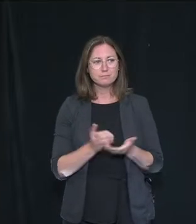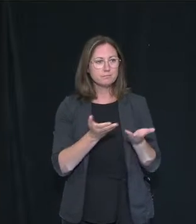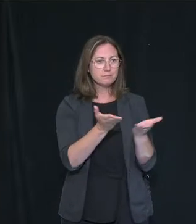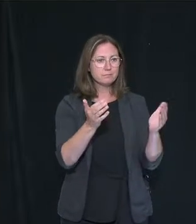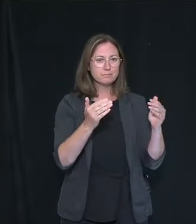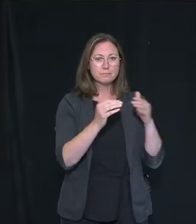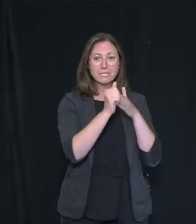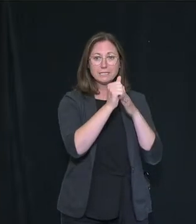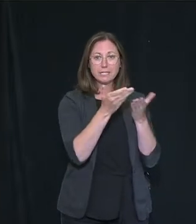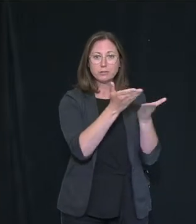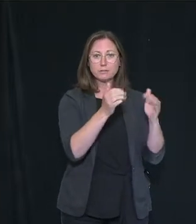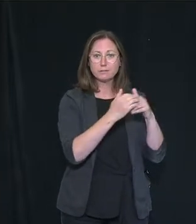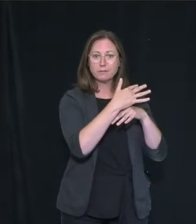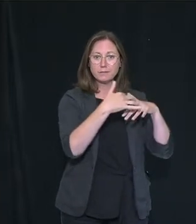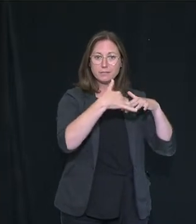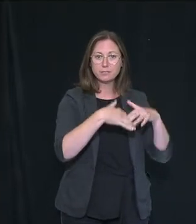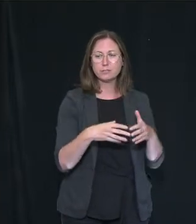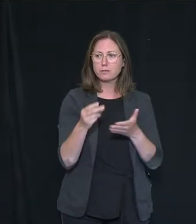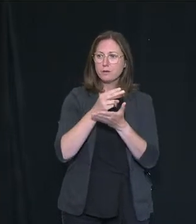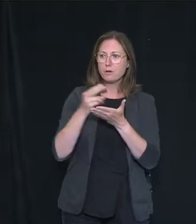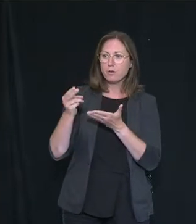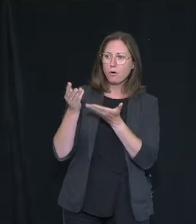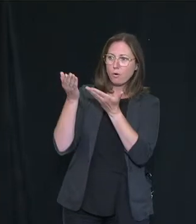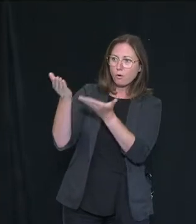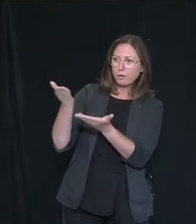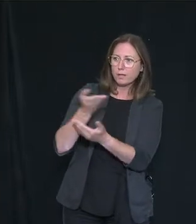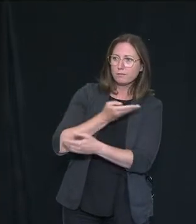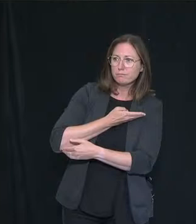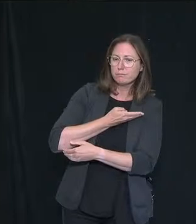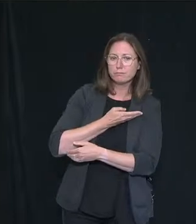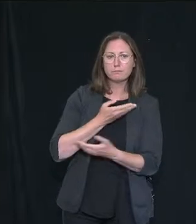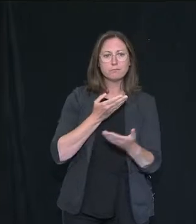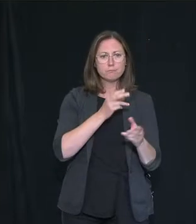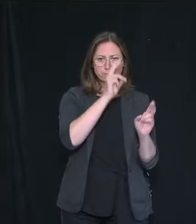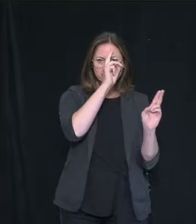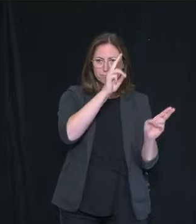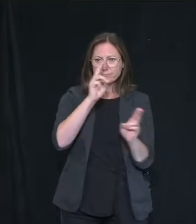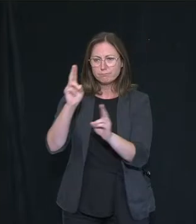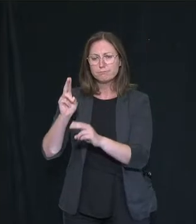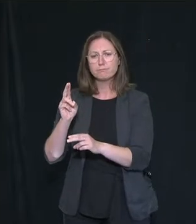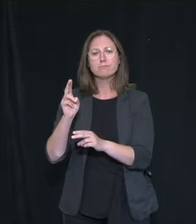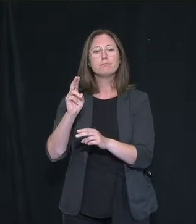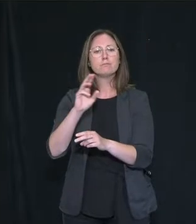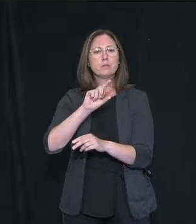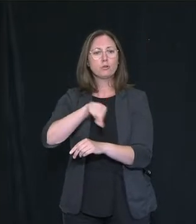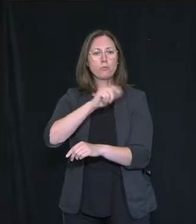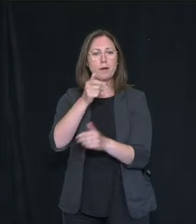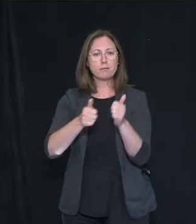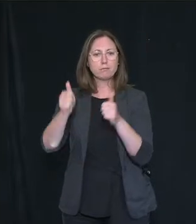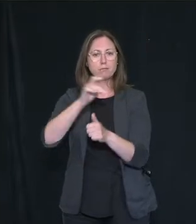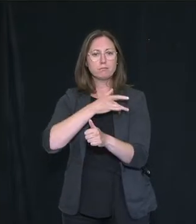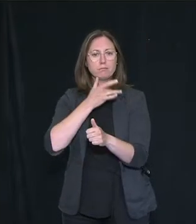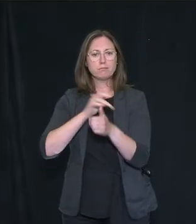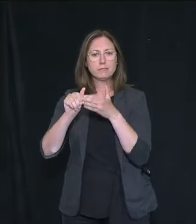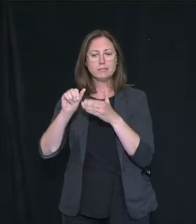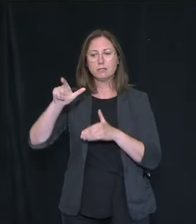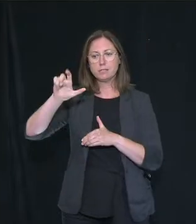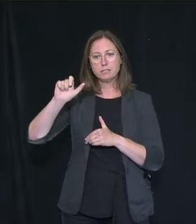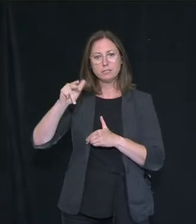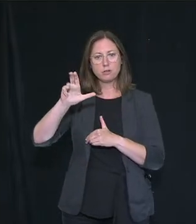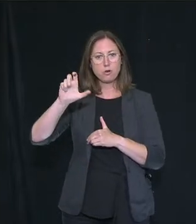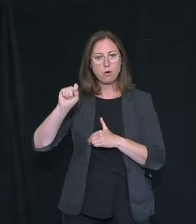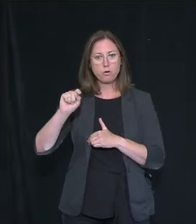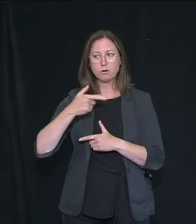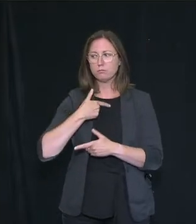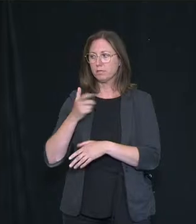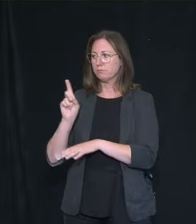Indigenous leaders, Most Holy Father, Excellencies, Premier Legault, I'm very pleased to be with you here